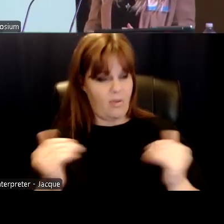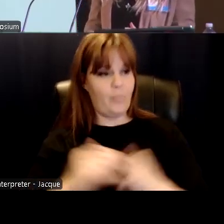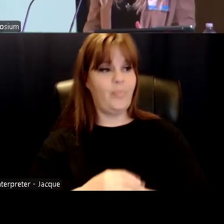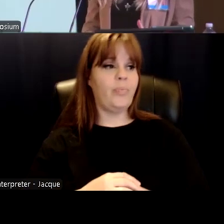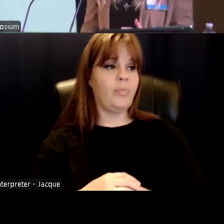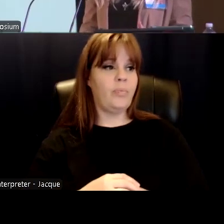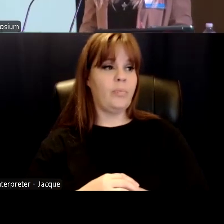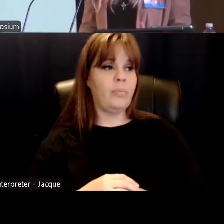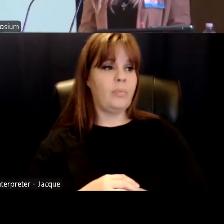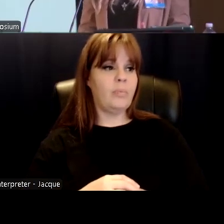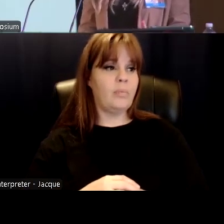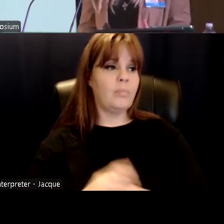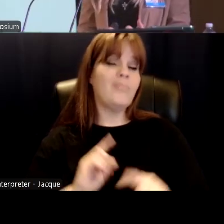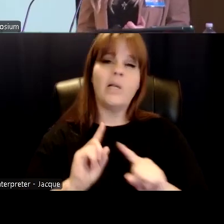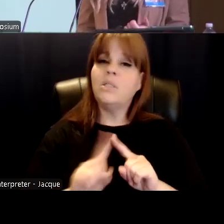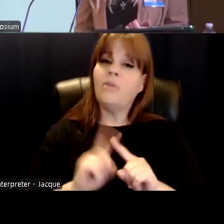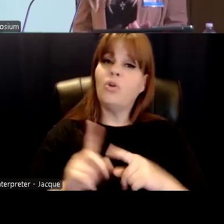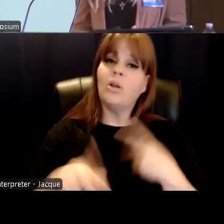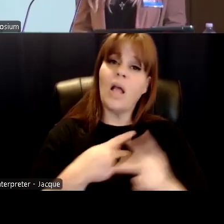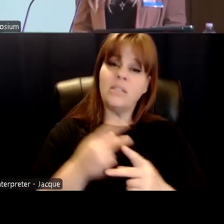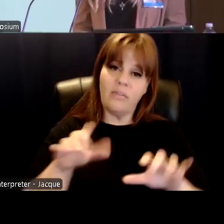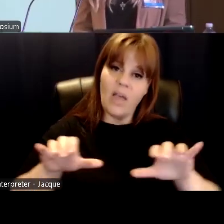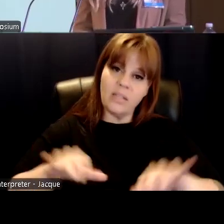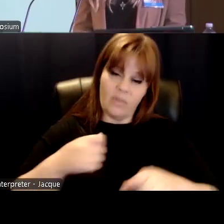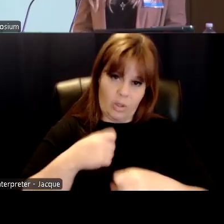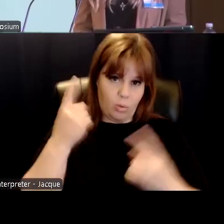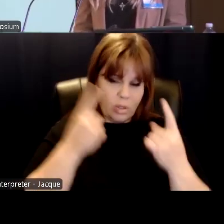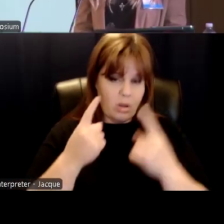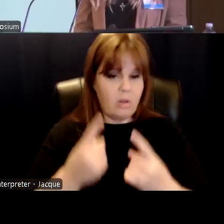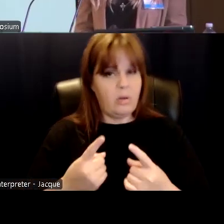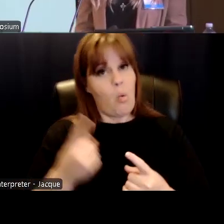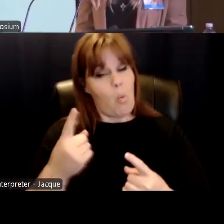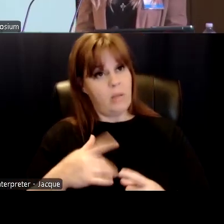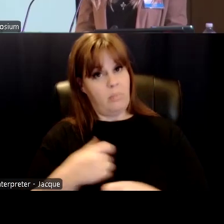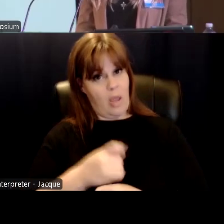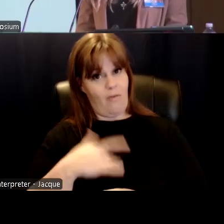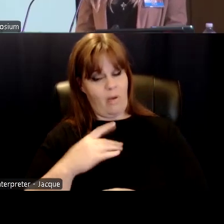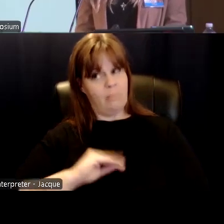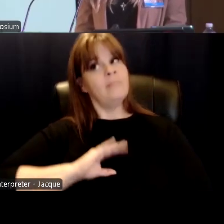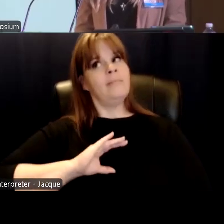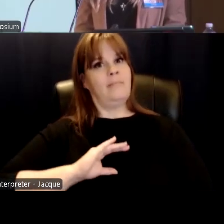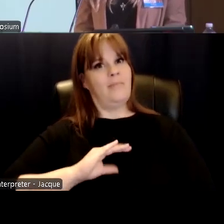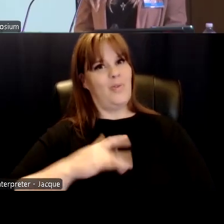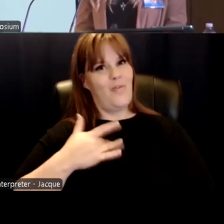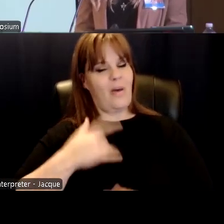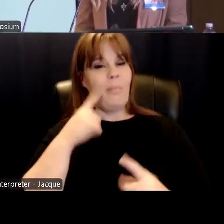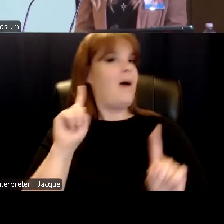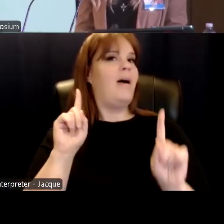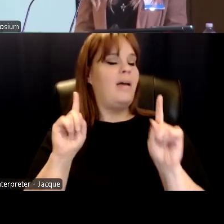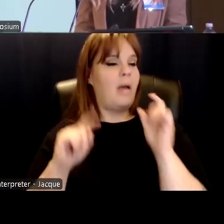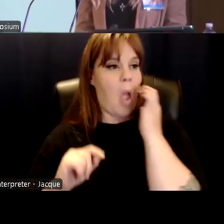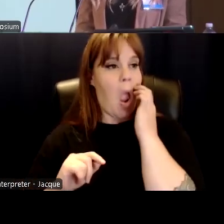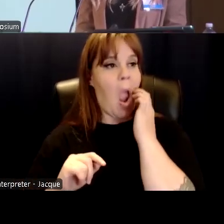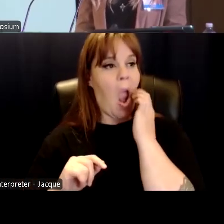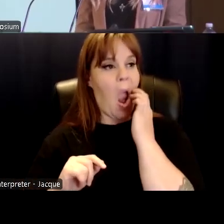of activities to consider, ones that make you feel good, that give you a sense of accomplishment, or that help